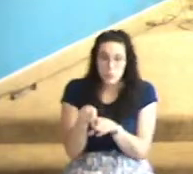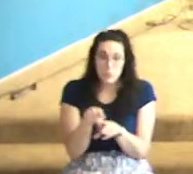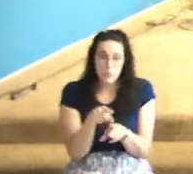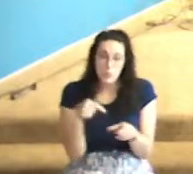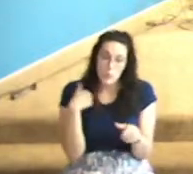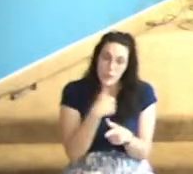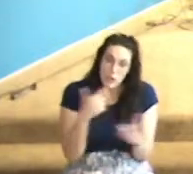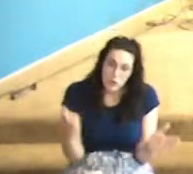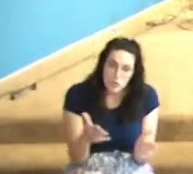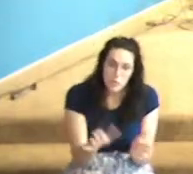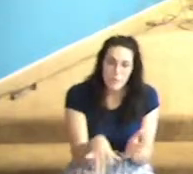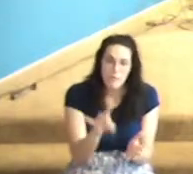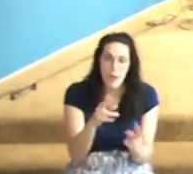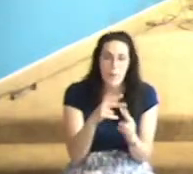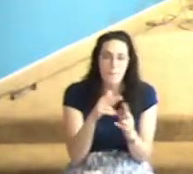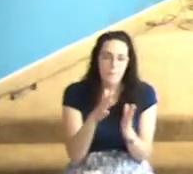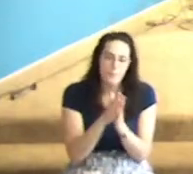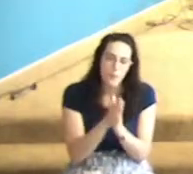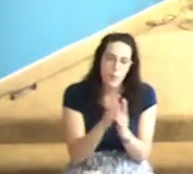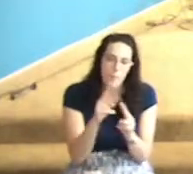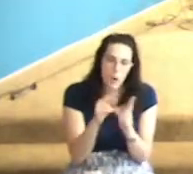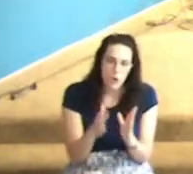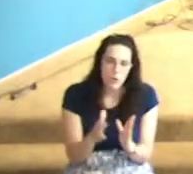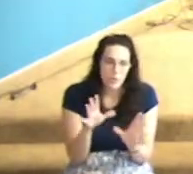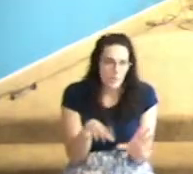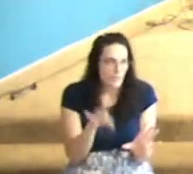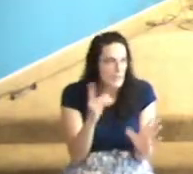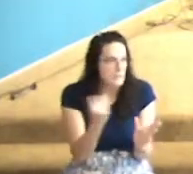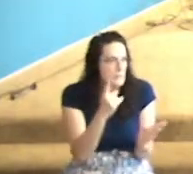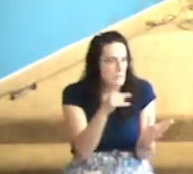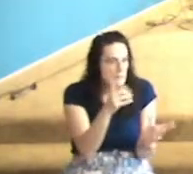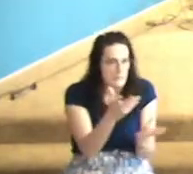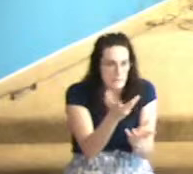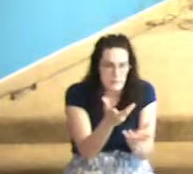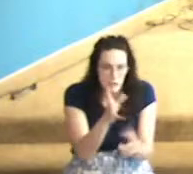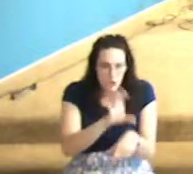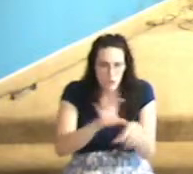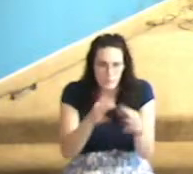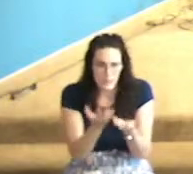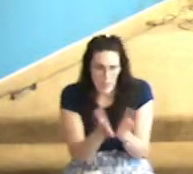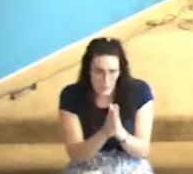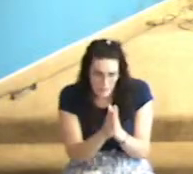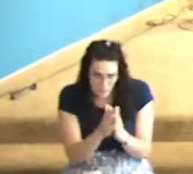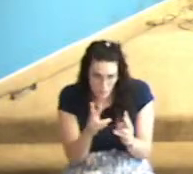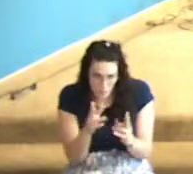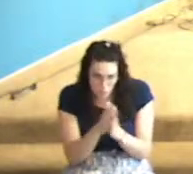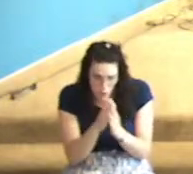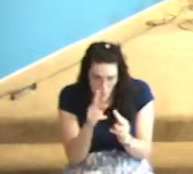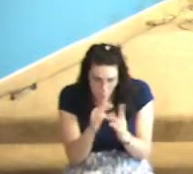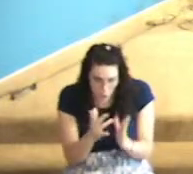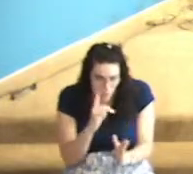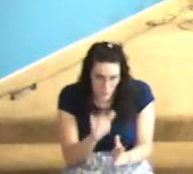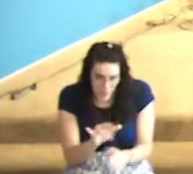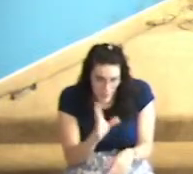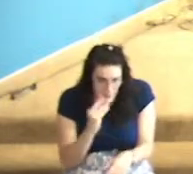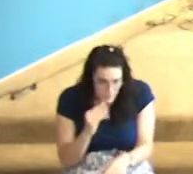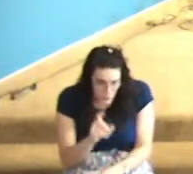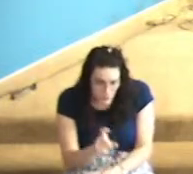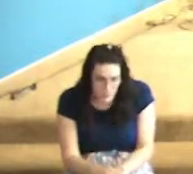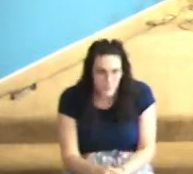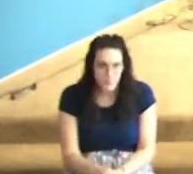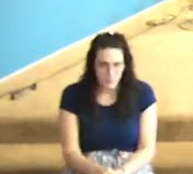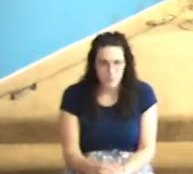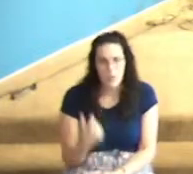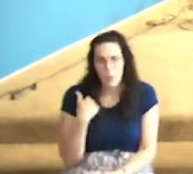we encourage you to find a prayer partner. So seek someone out in this church family. Say, will you be our prayer partner for this experience? And so we'd love for